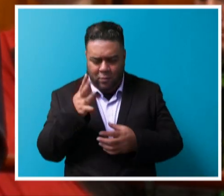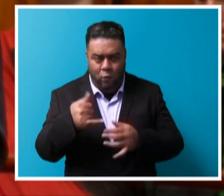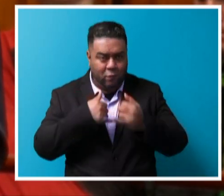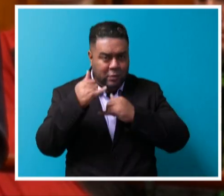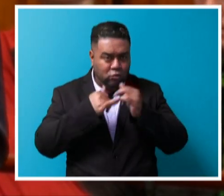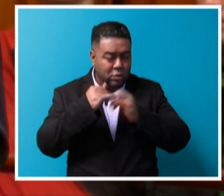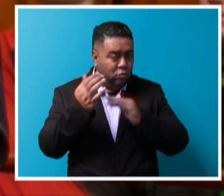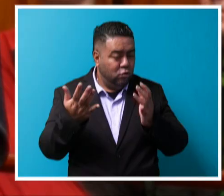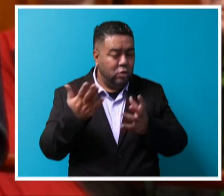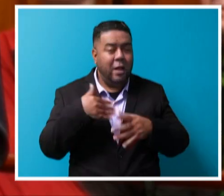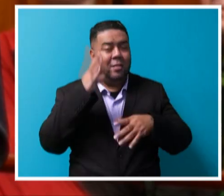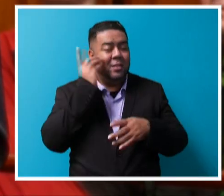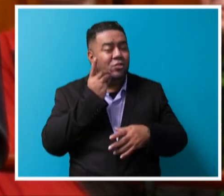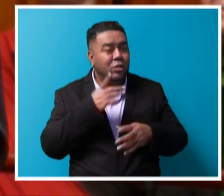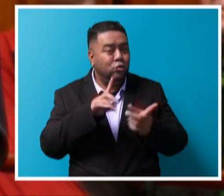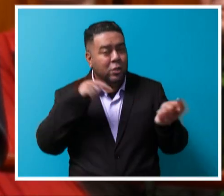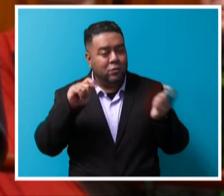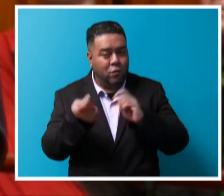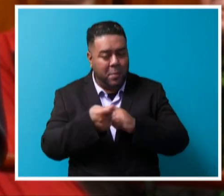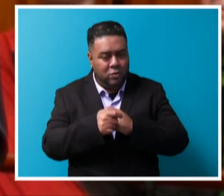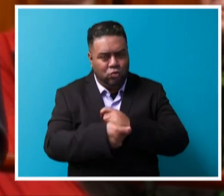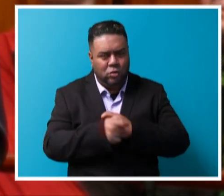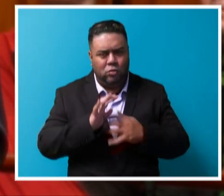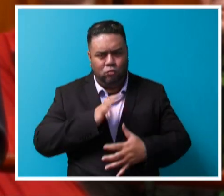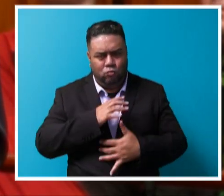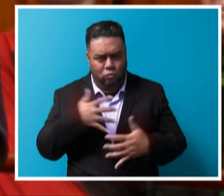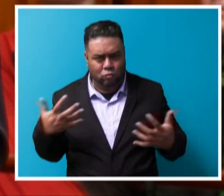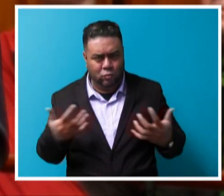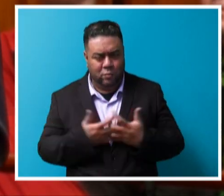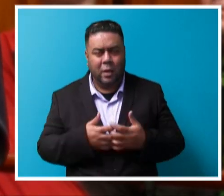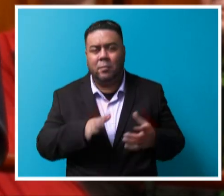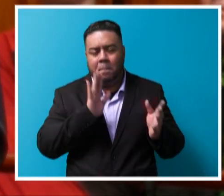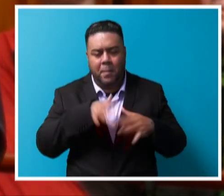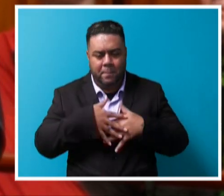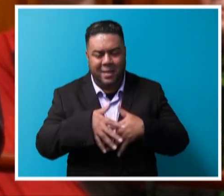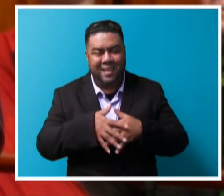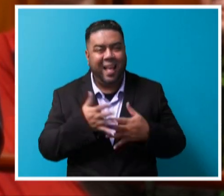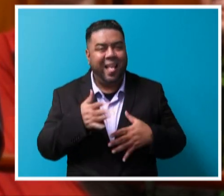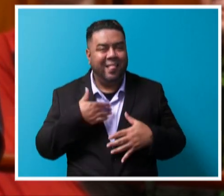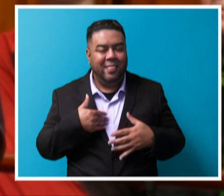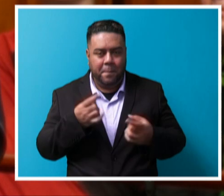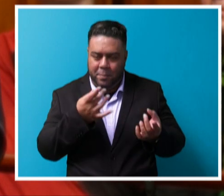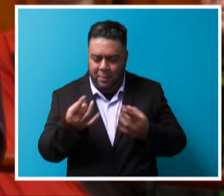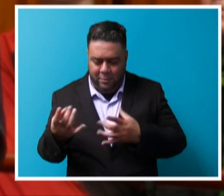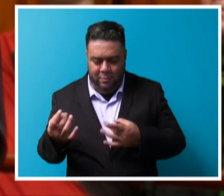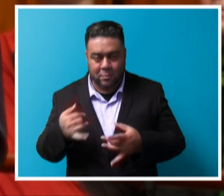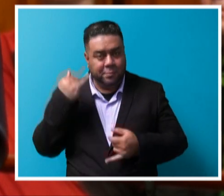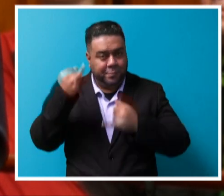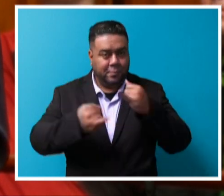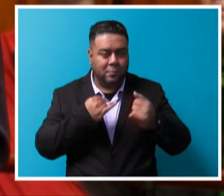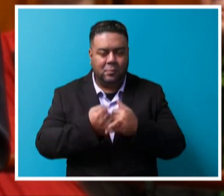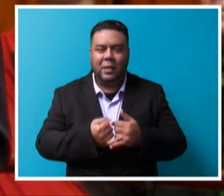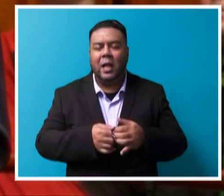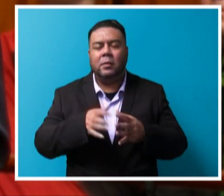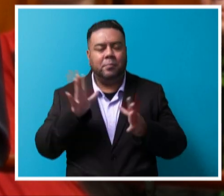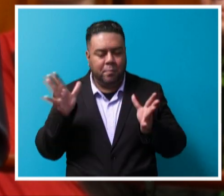digital transformation, disease surveillance, and public health preparedness. Internationally, Mr. Speaker, diplomacy